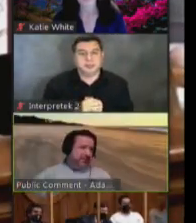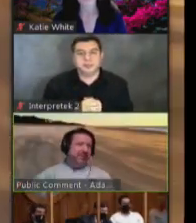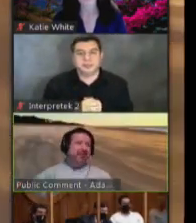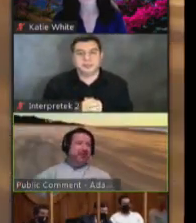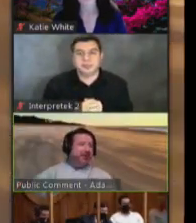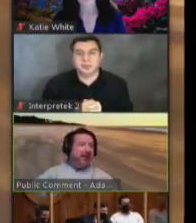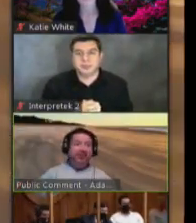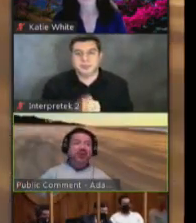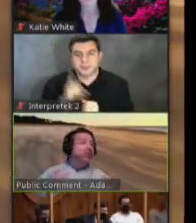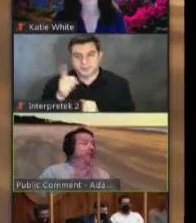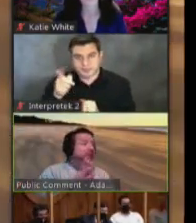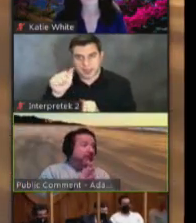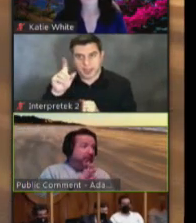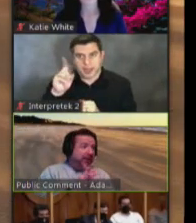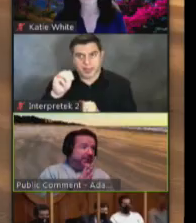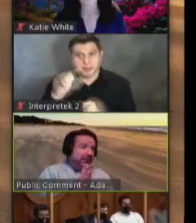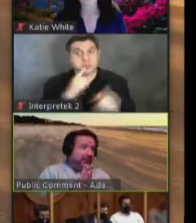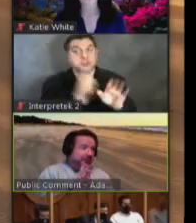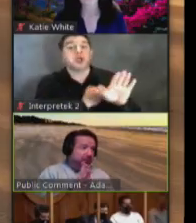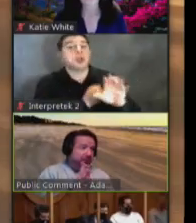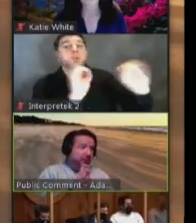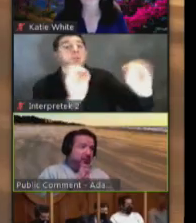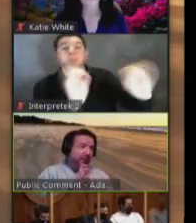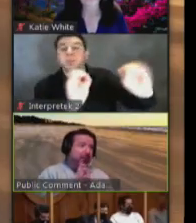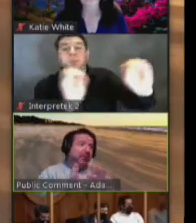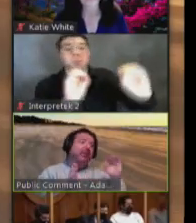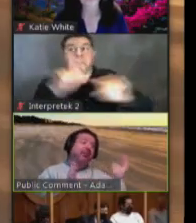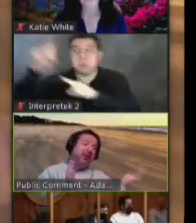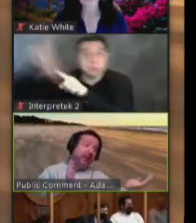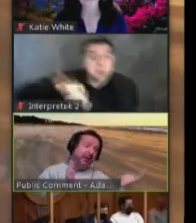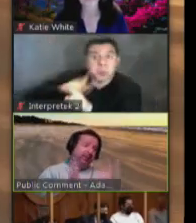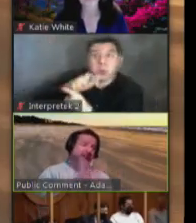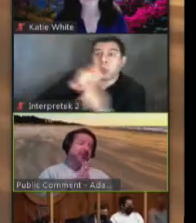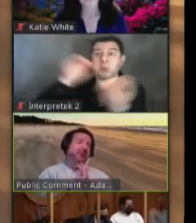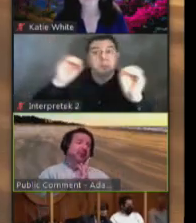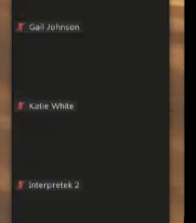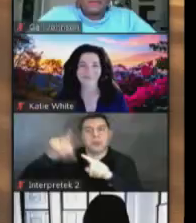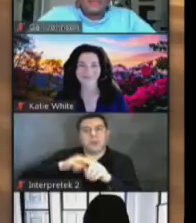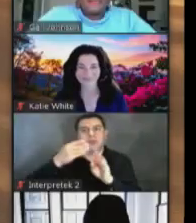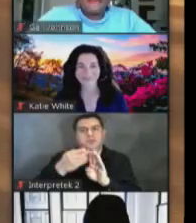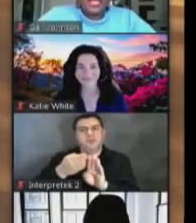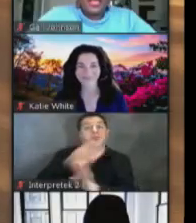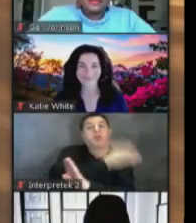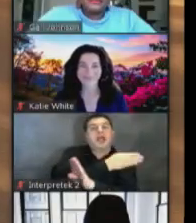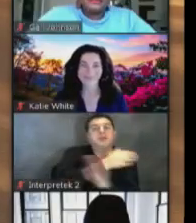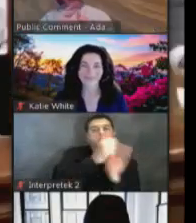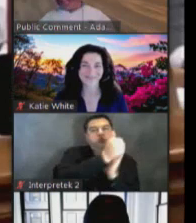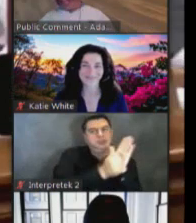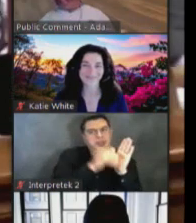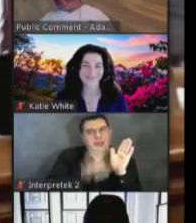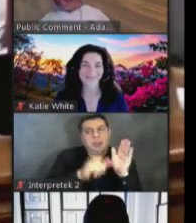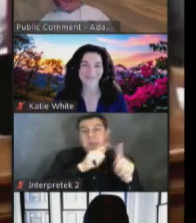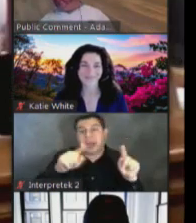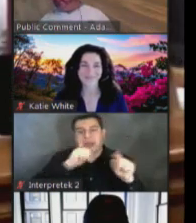Sorry about that, Mayor. No, we do not. We have some callers who are waiting on the prior item, but not this one. Very good. We will go back to that item